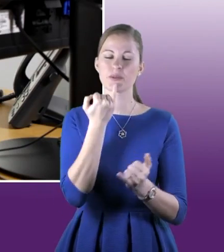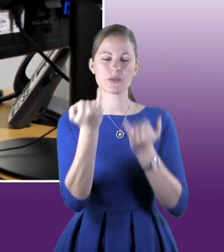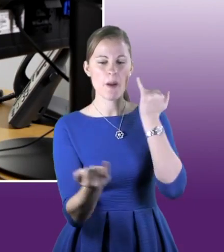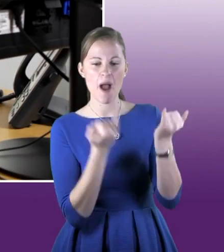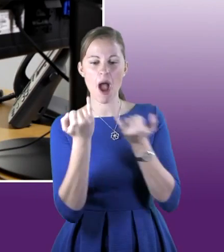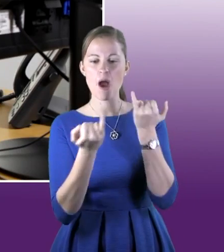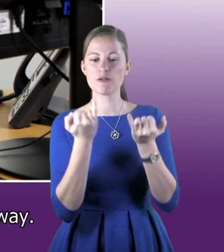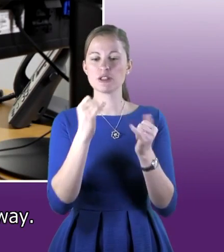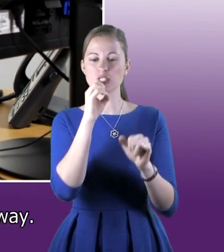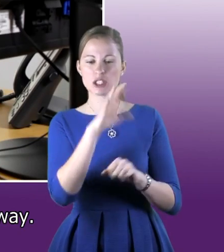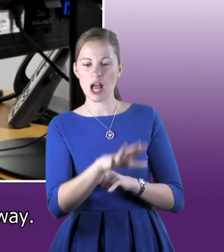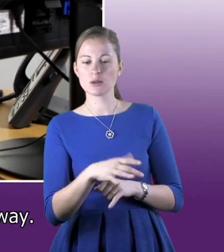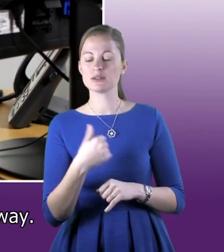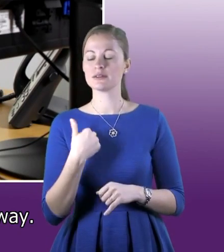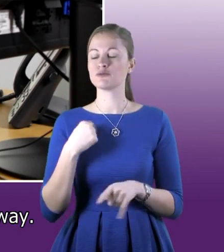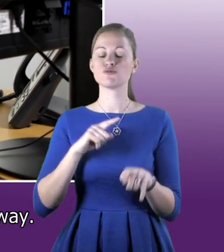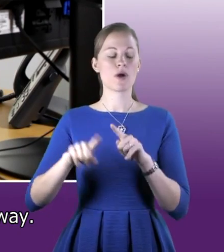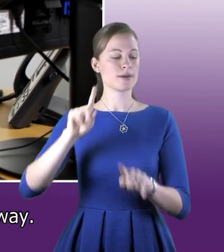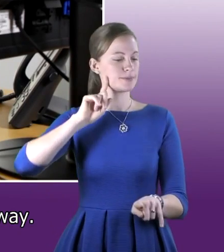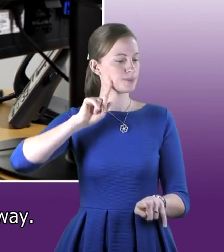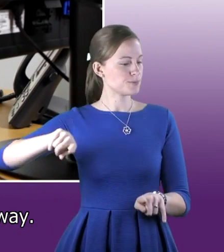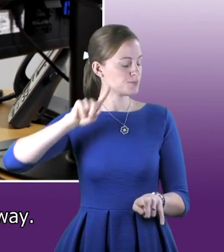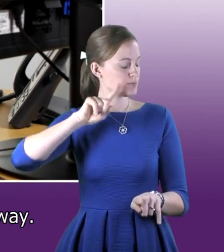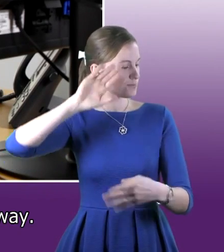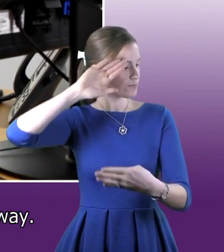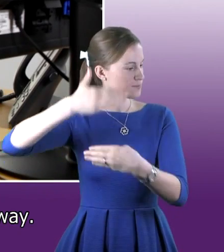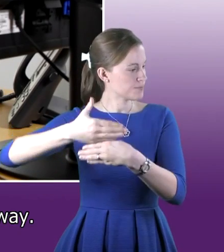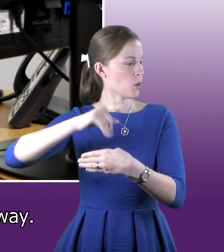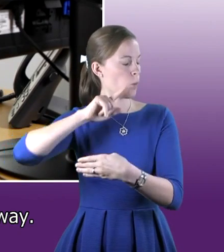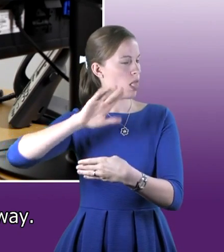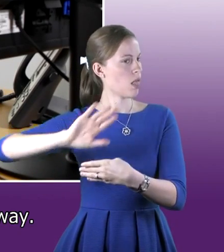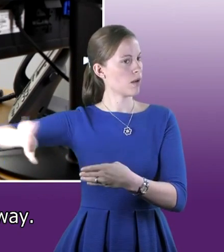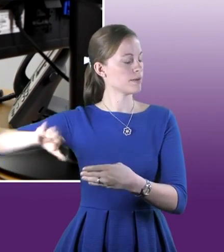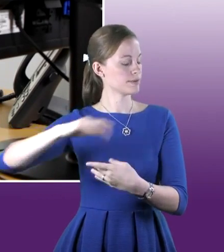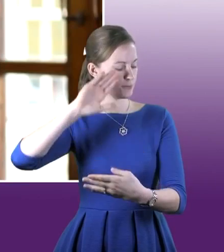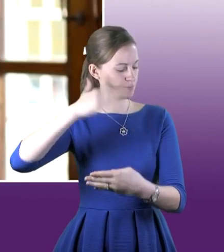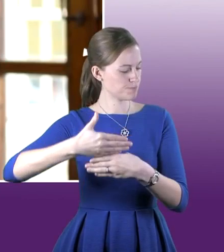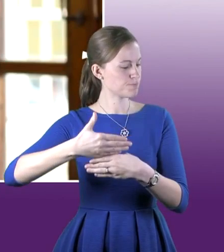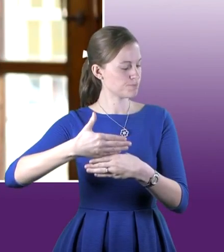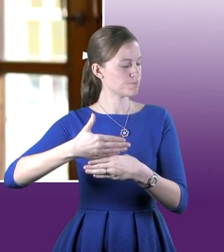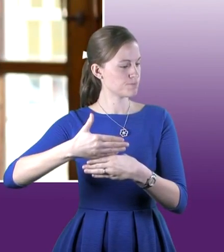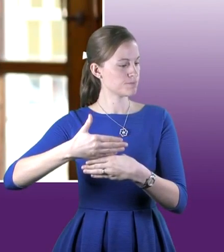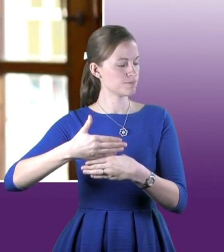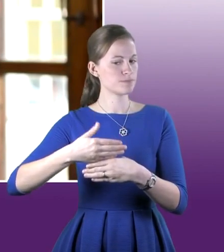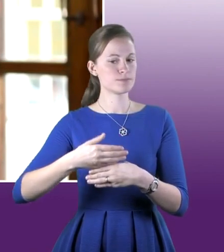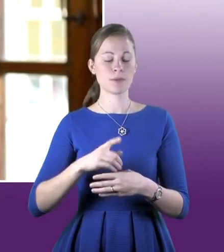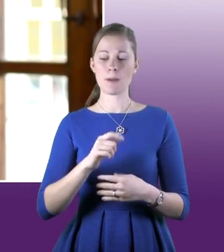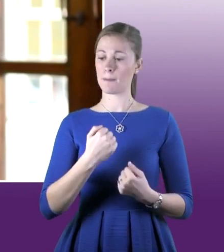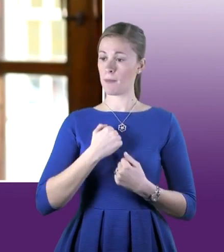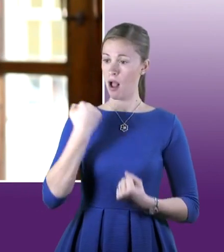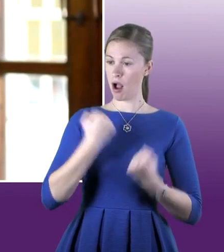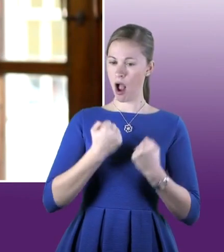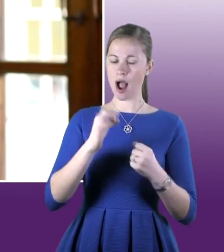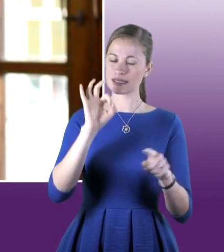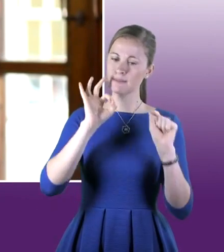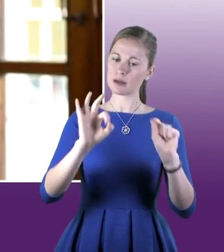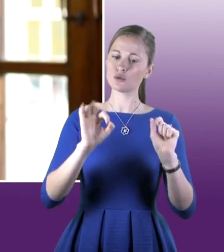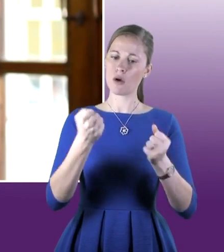stuff. I try to ignore it, block it out, and it'll go away. I have a car that's been specially